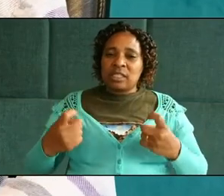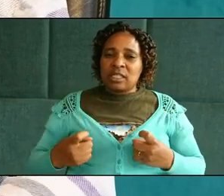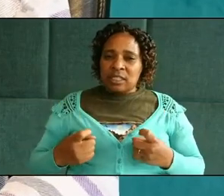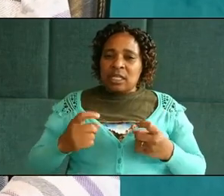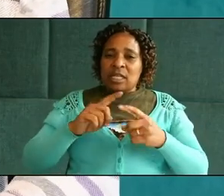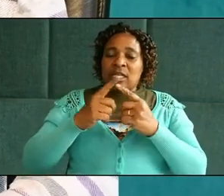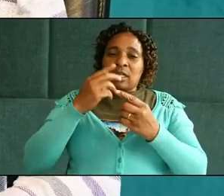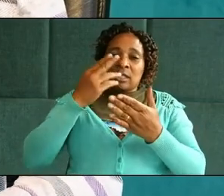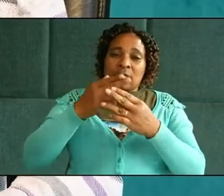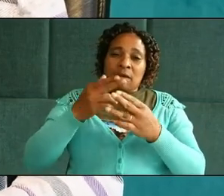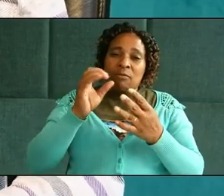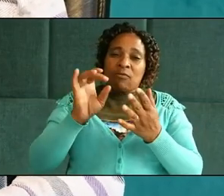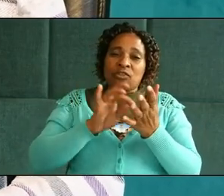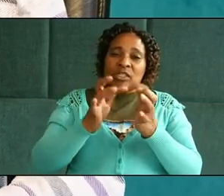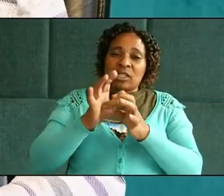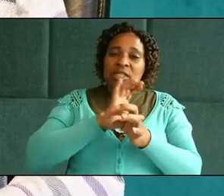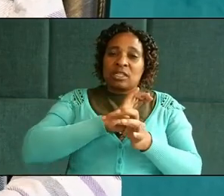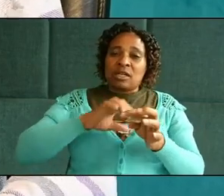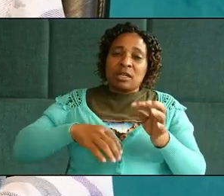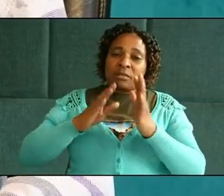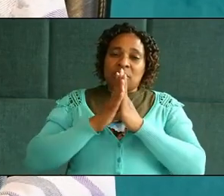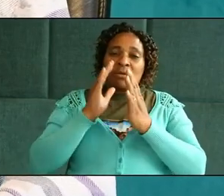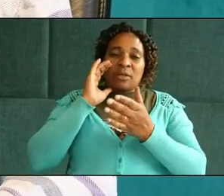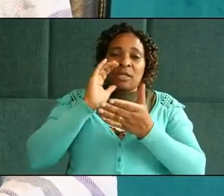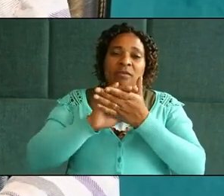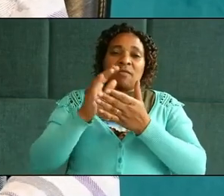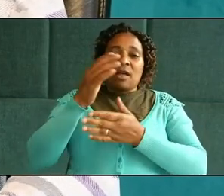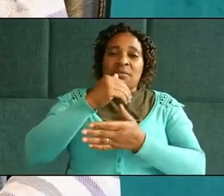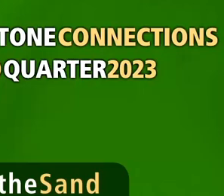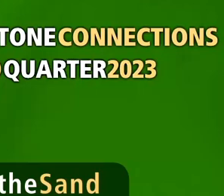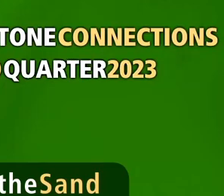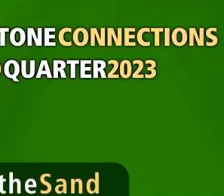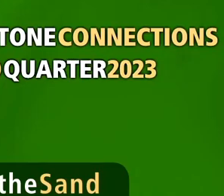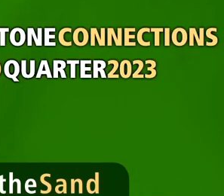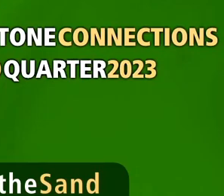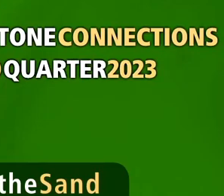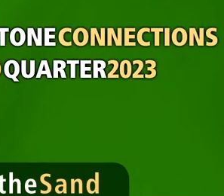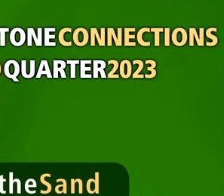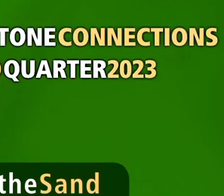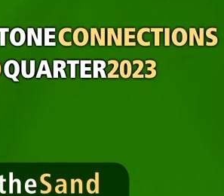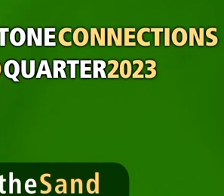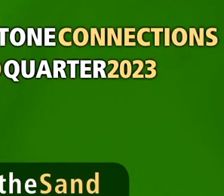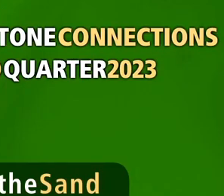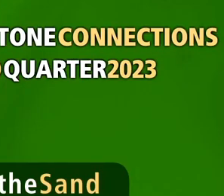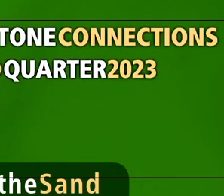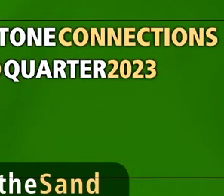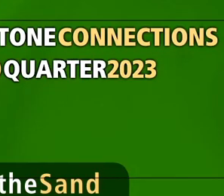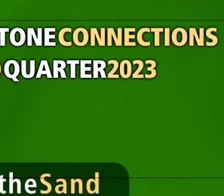pray and believe. Amen. Until next time, bye.